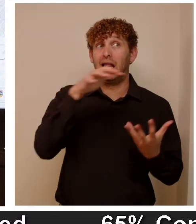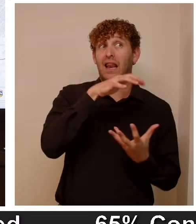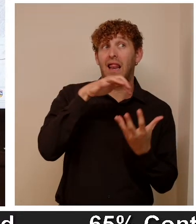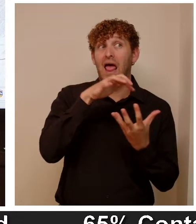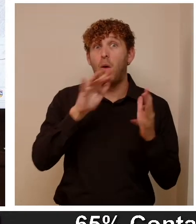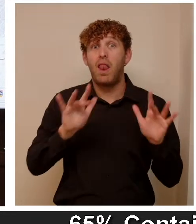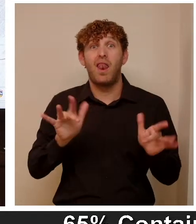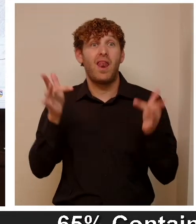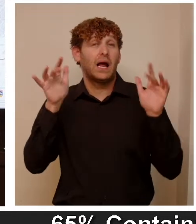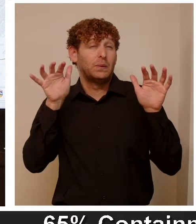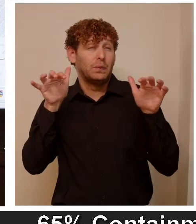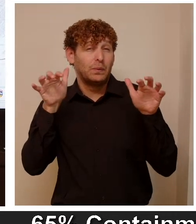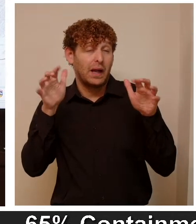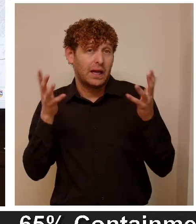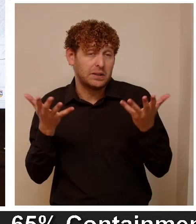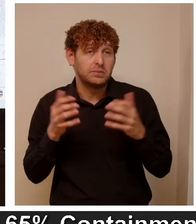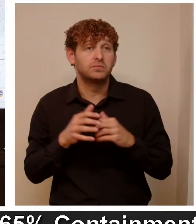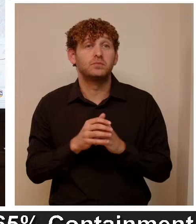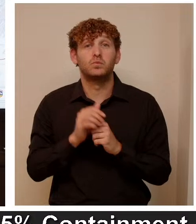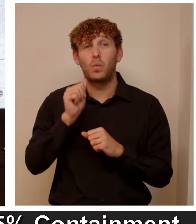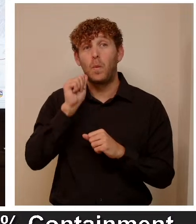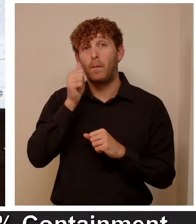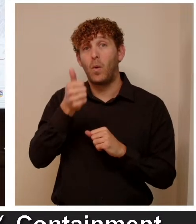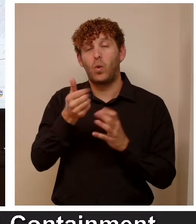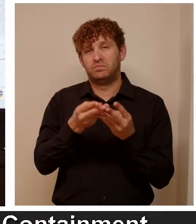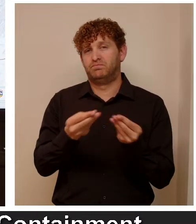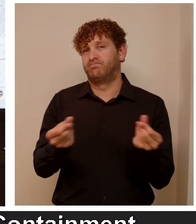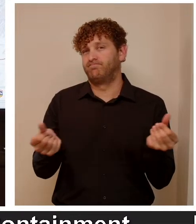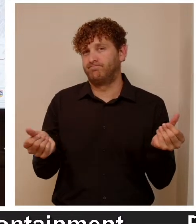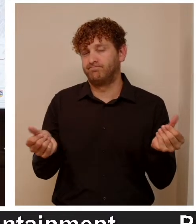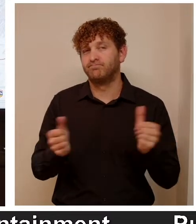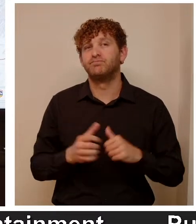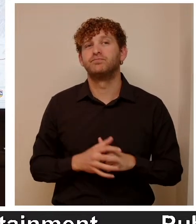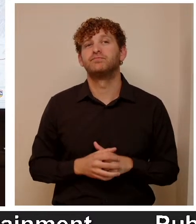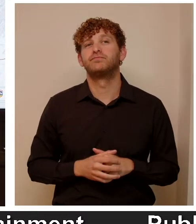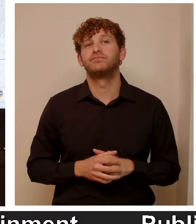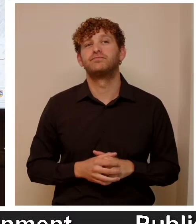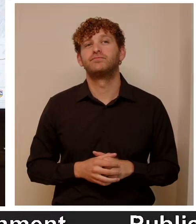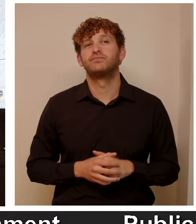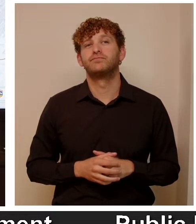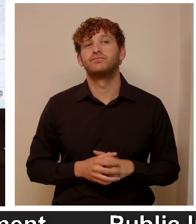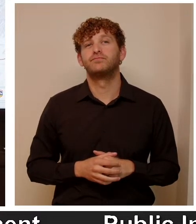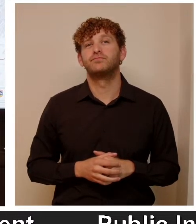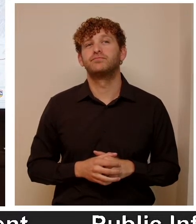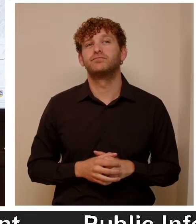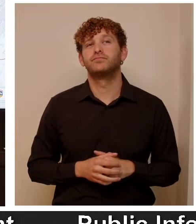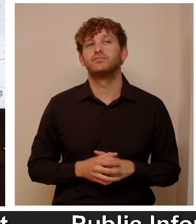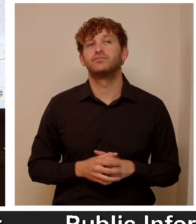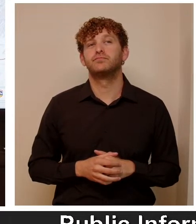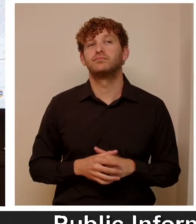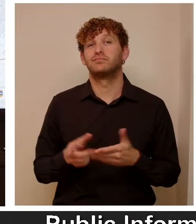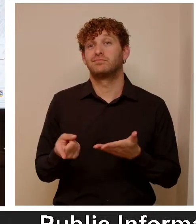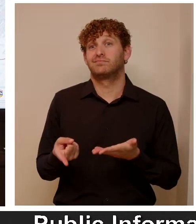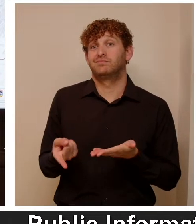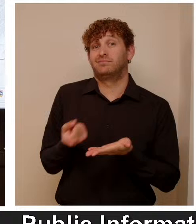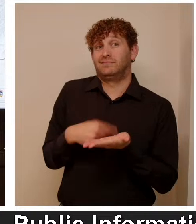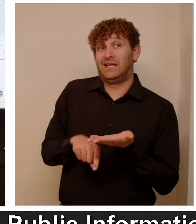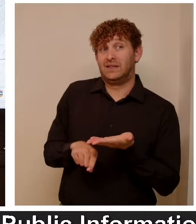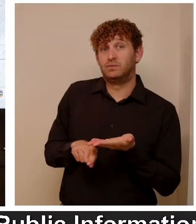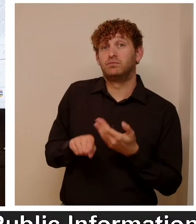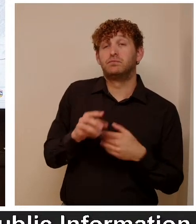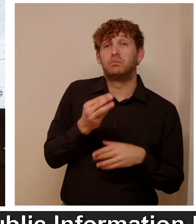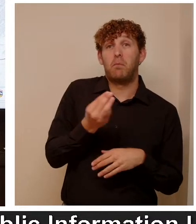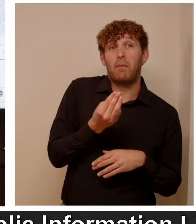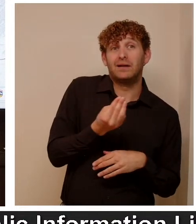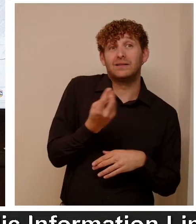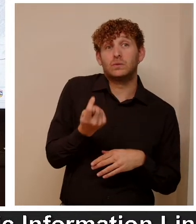heading into tomorrow, that'll be pretty much all gone. As we head into early next week, there remains very high confidence